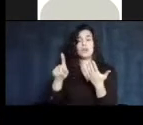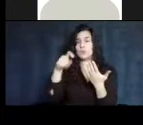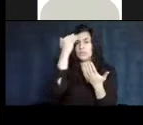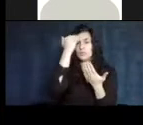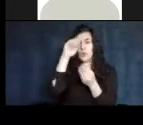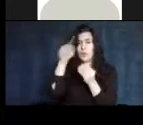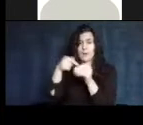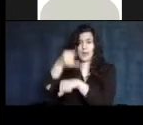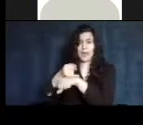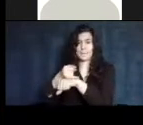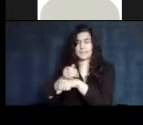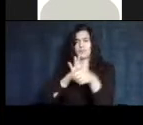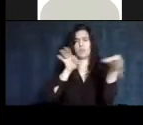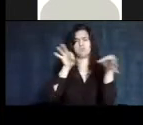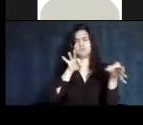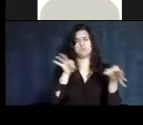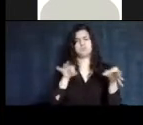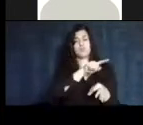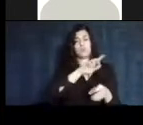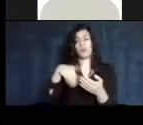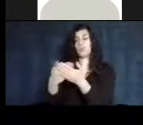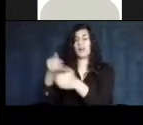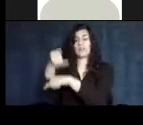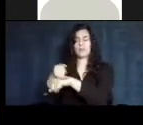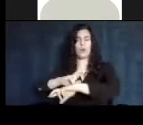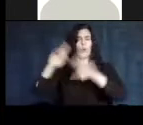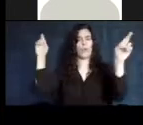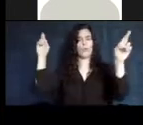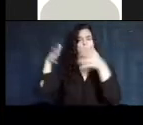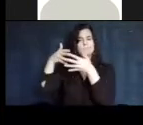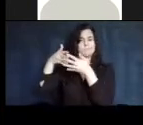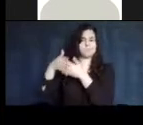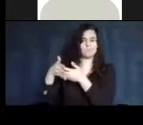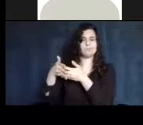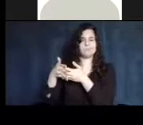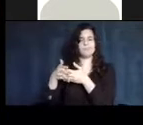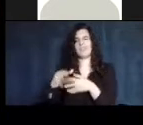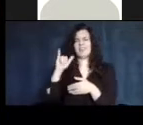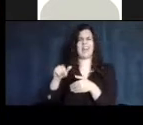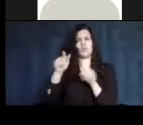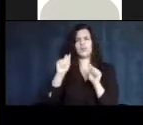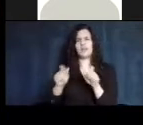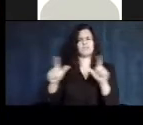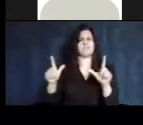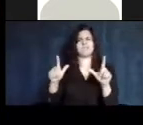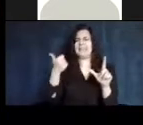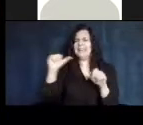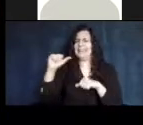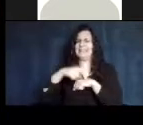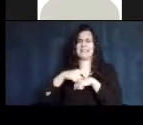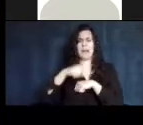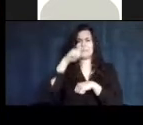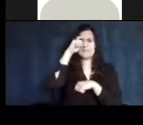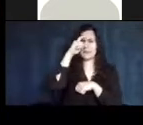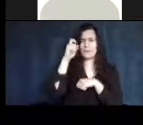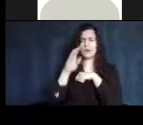before getting to campus in that course. And then you can access that all summer, all fall, anytime you have questions about